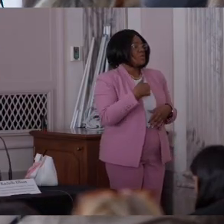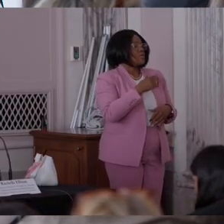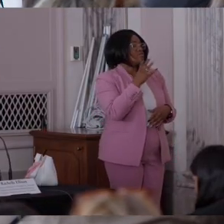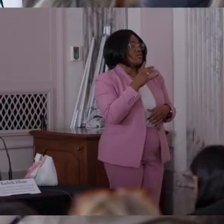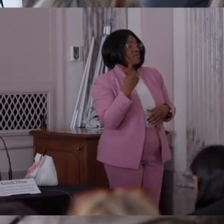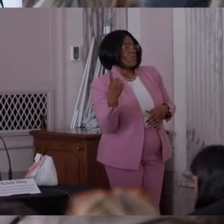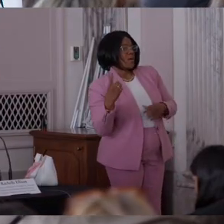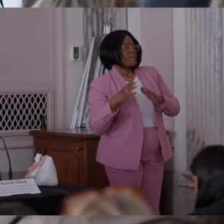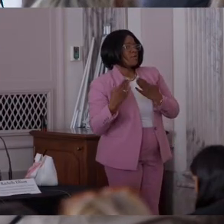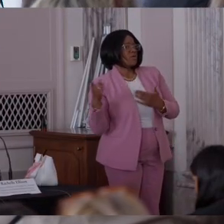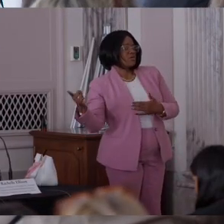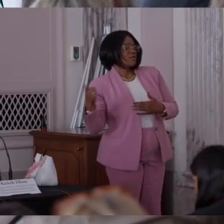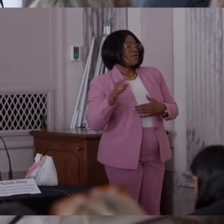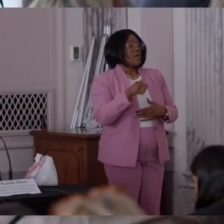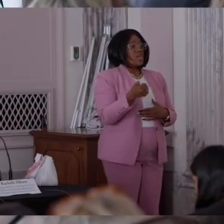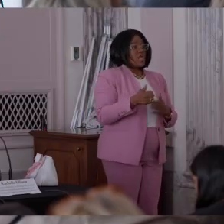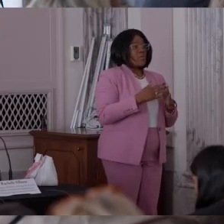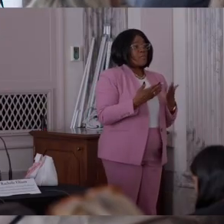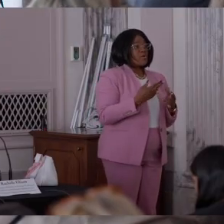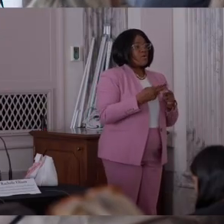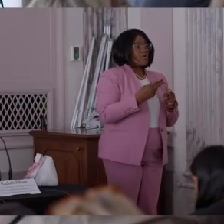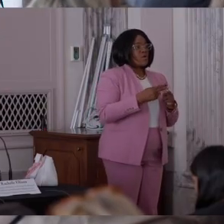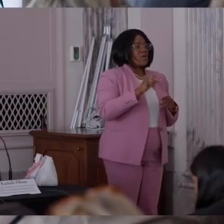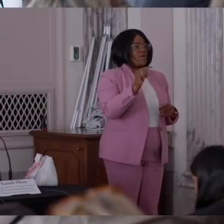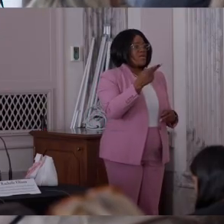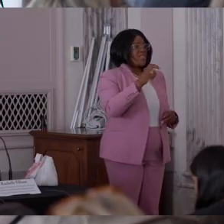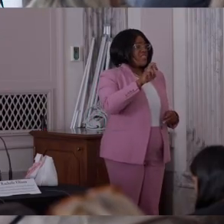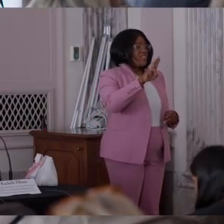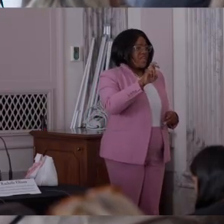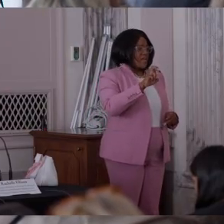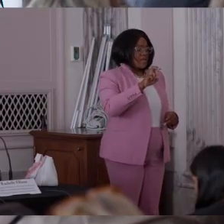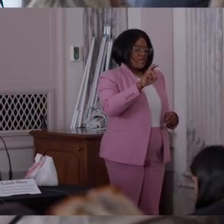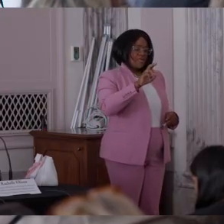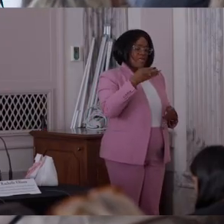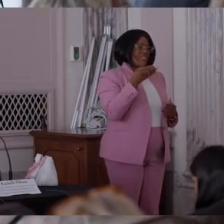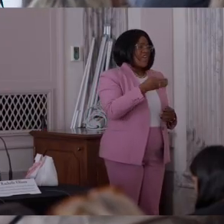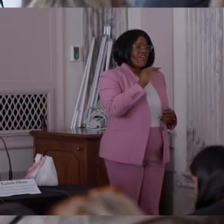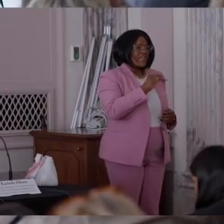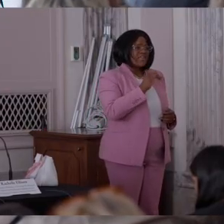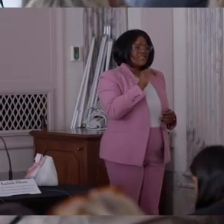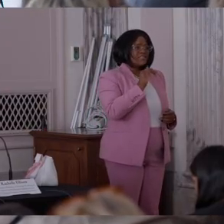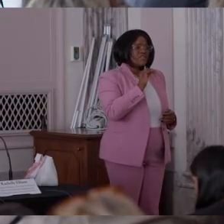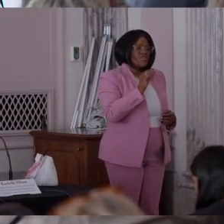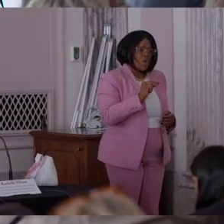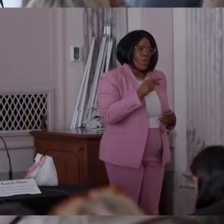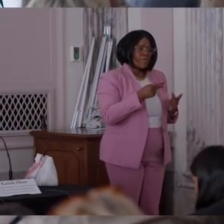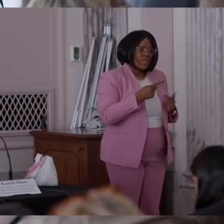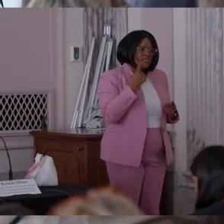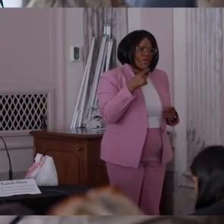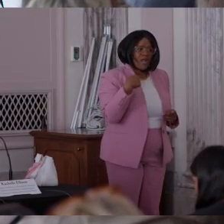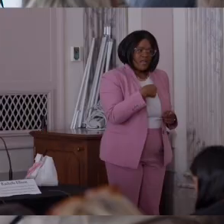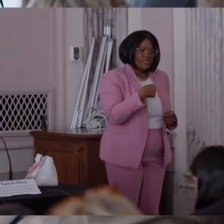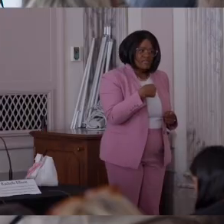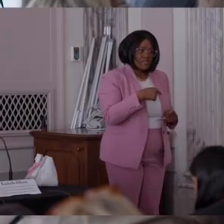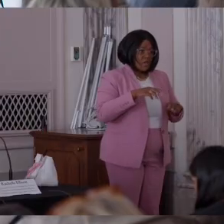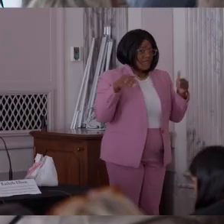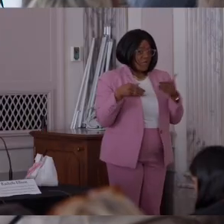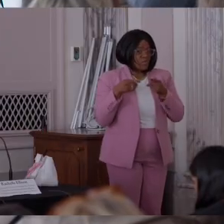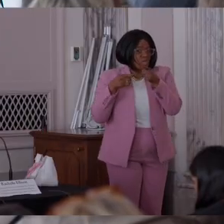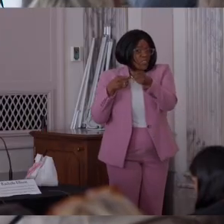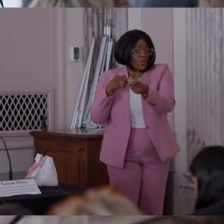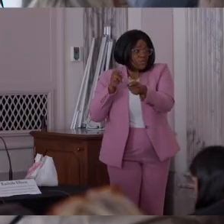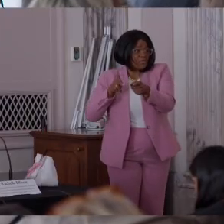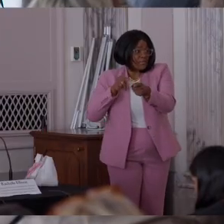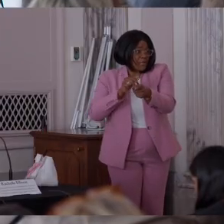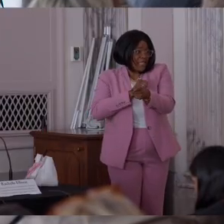good book title. There's a book called There's No Place for Us. And it actually really focuses on that population in